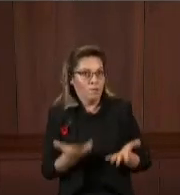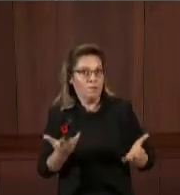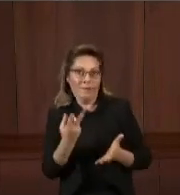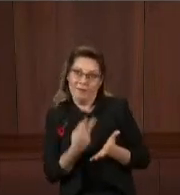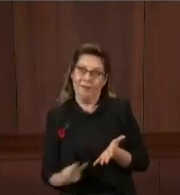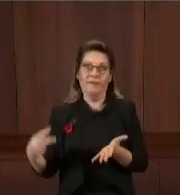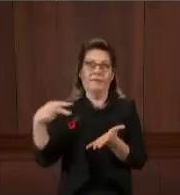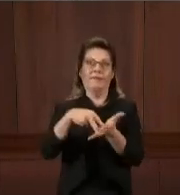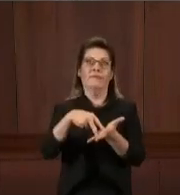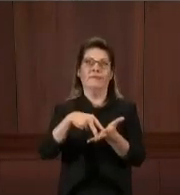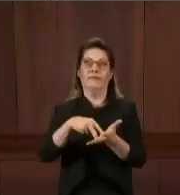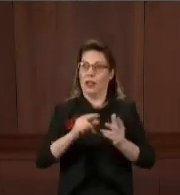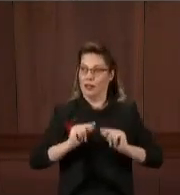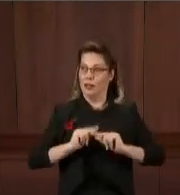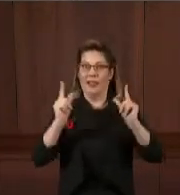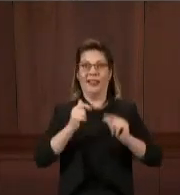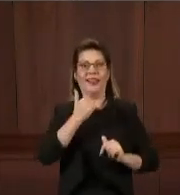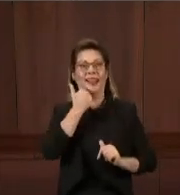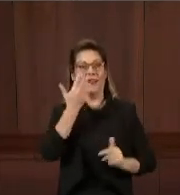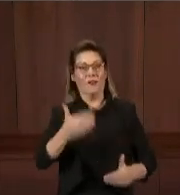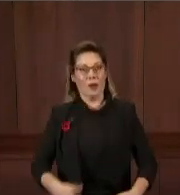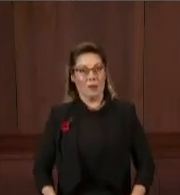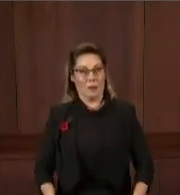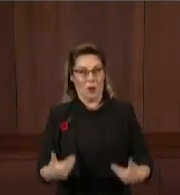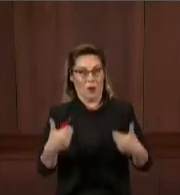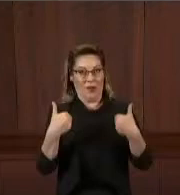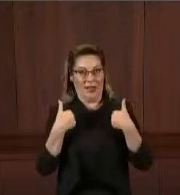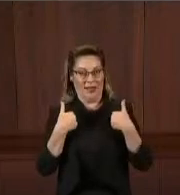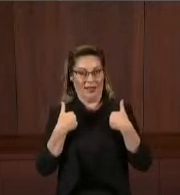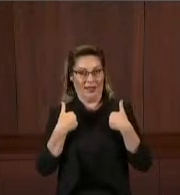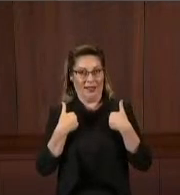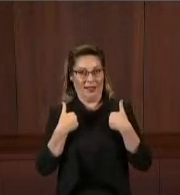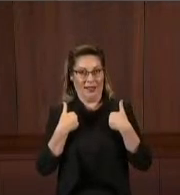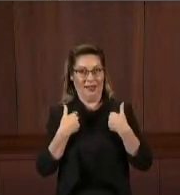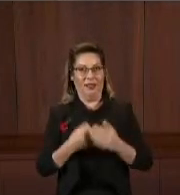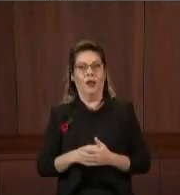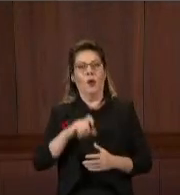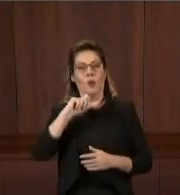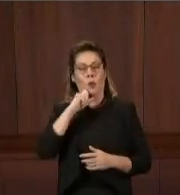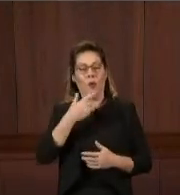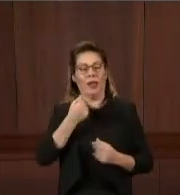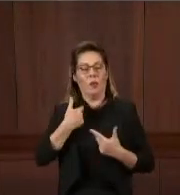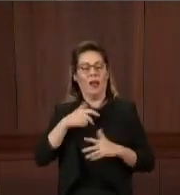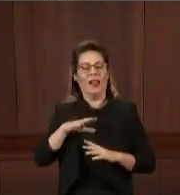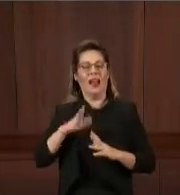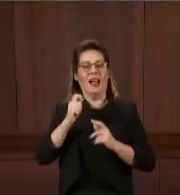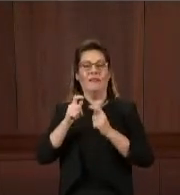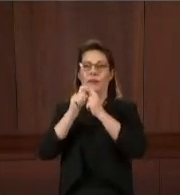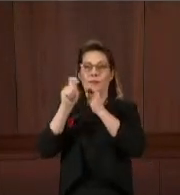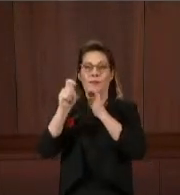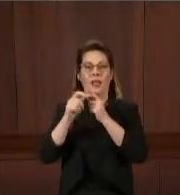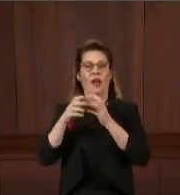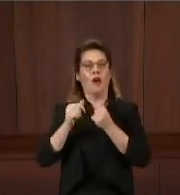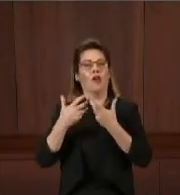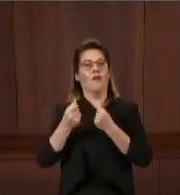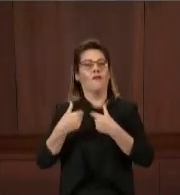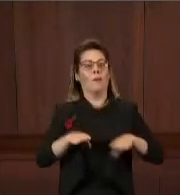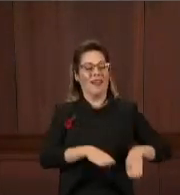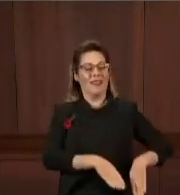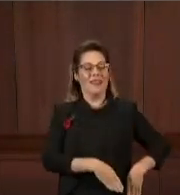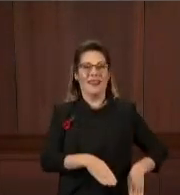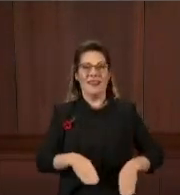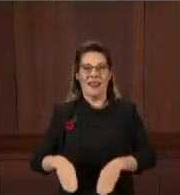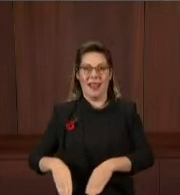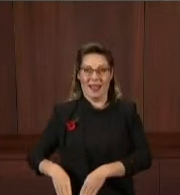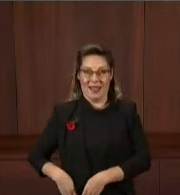post and reveille will be played by bugler Able Seaman Rachel Burns of the Royal Australian Navy Band, Sydney,